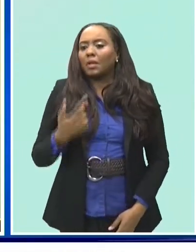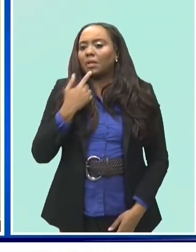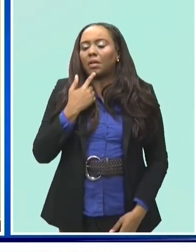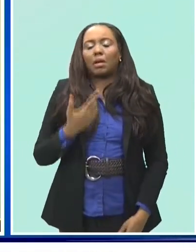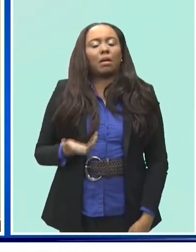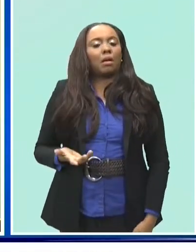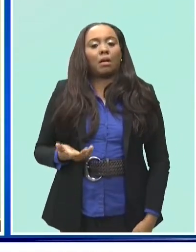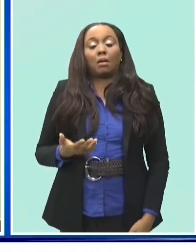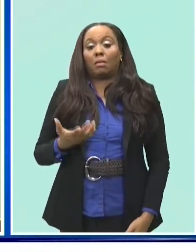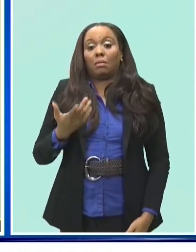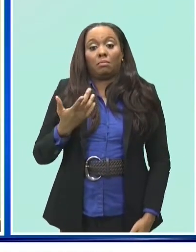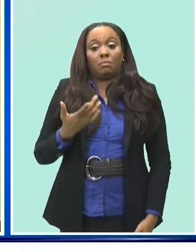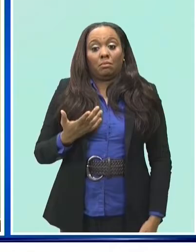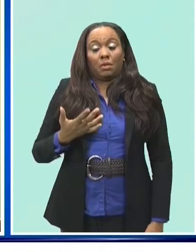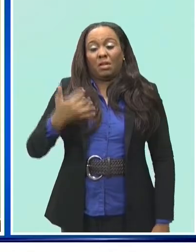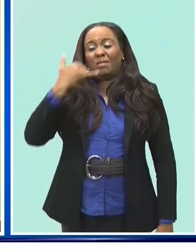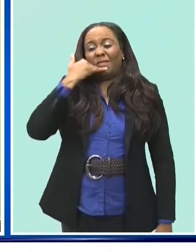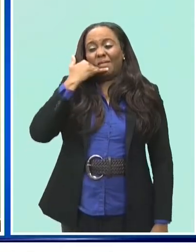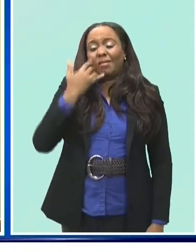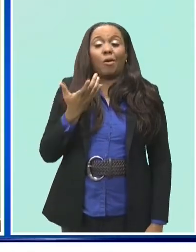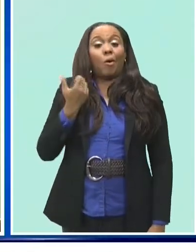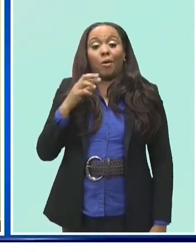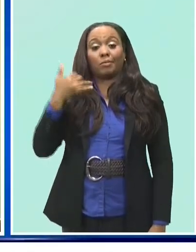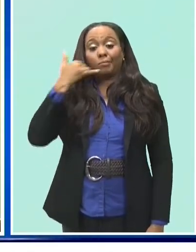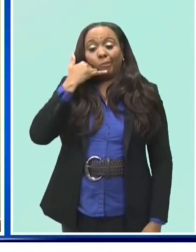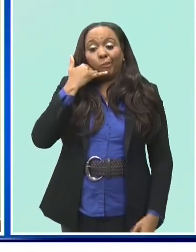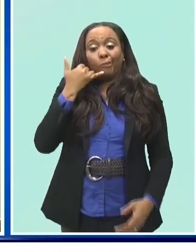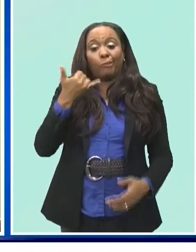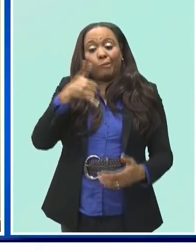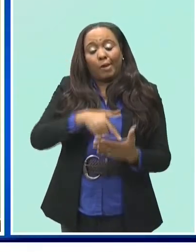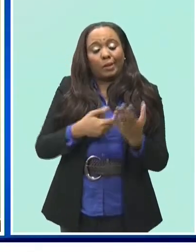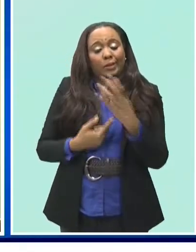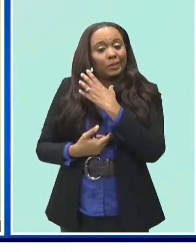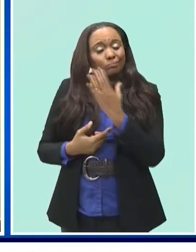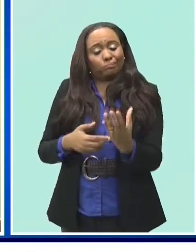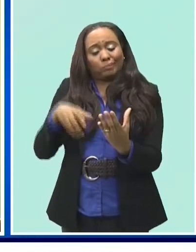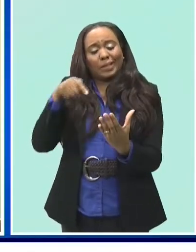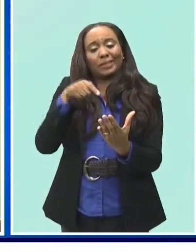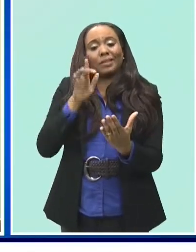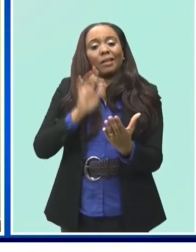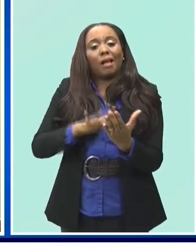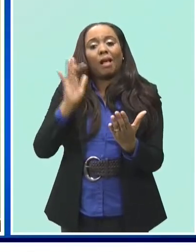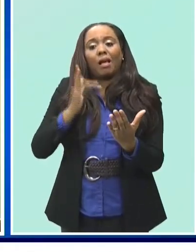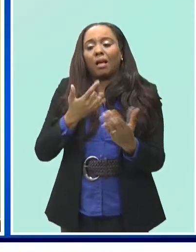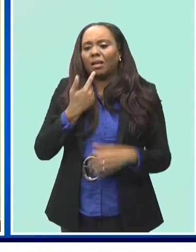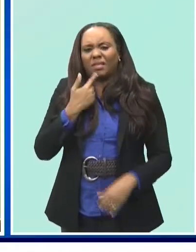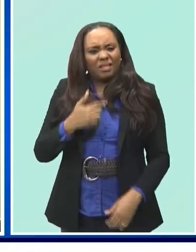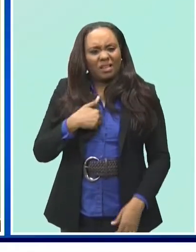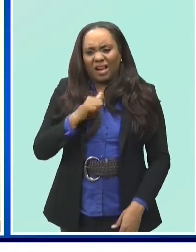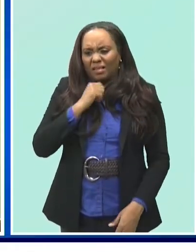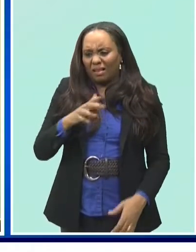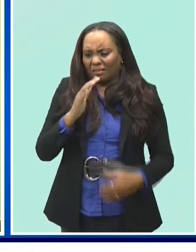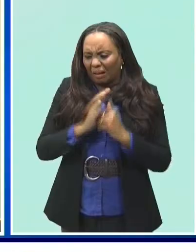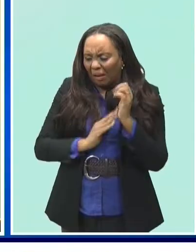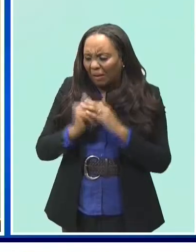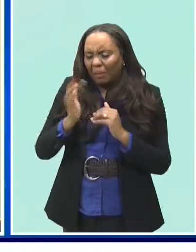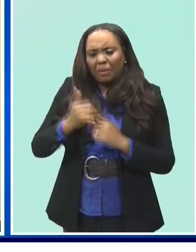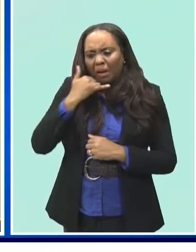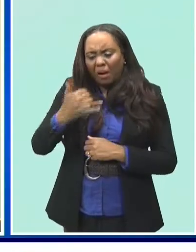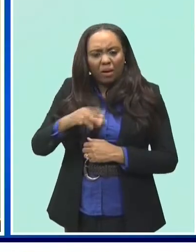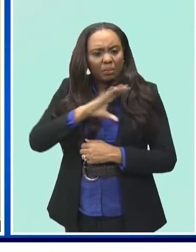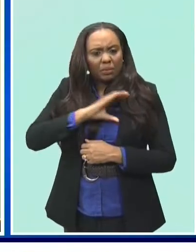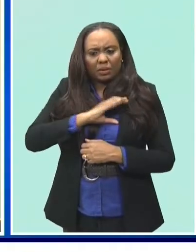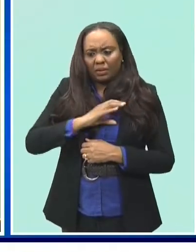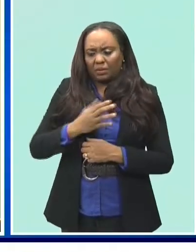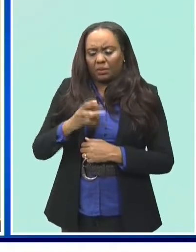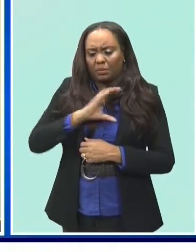are receiving calls that is asking for information and I don't feel comfortable. So that at least law enforcement